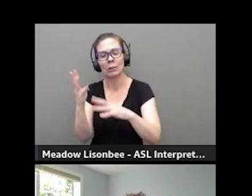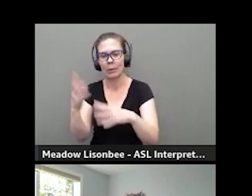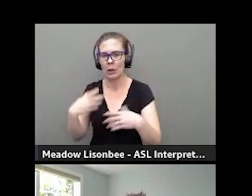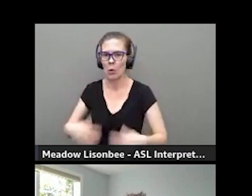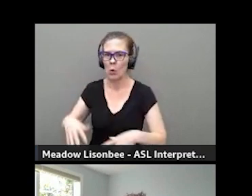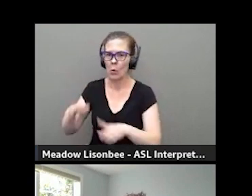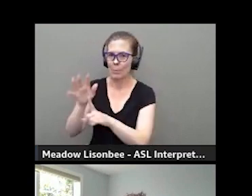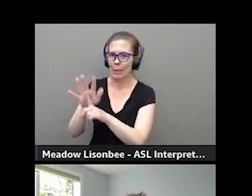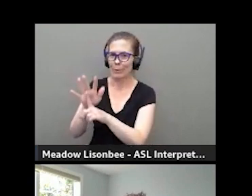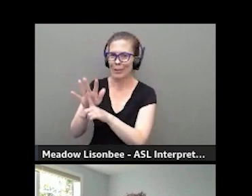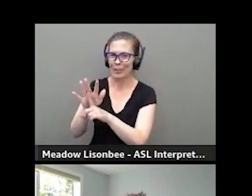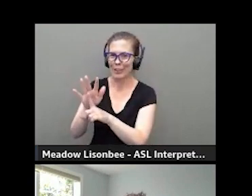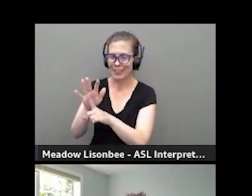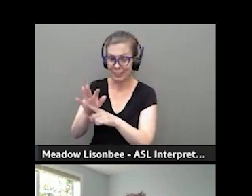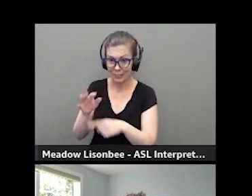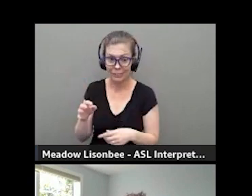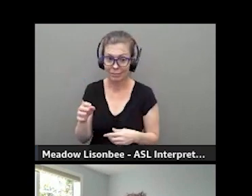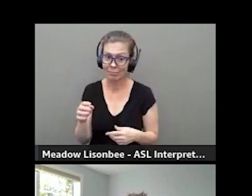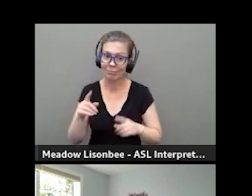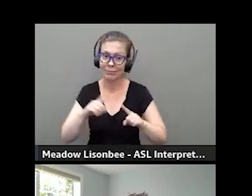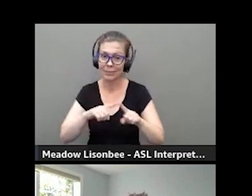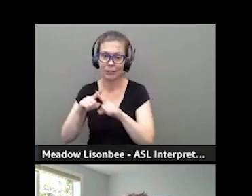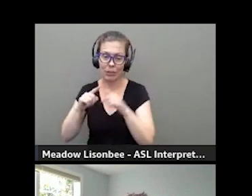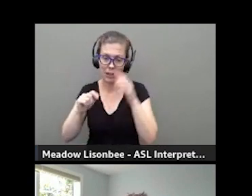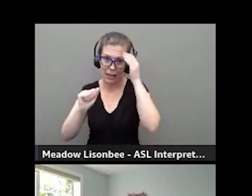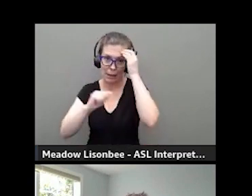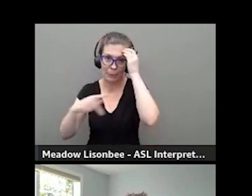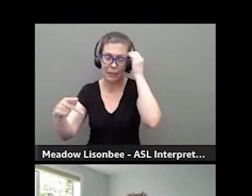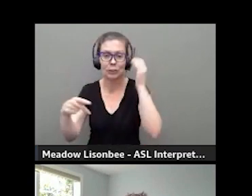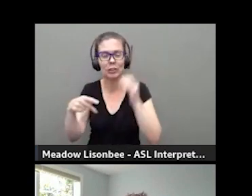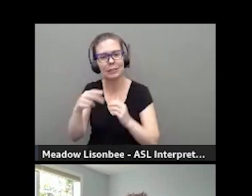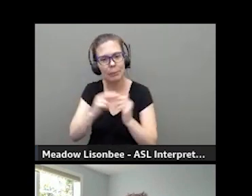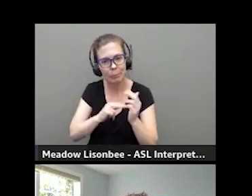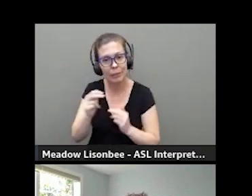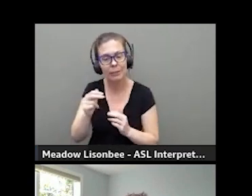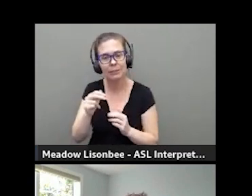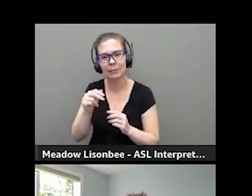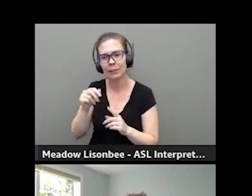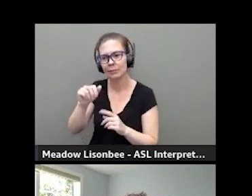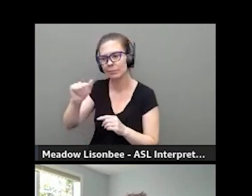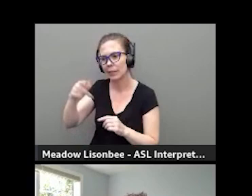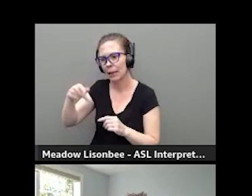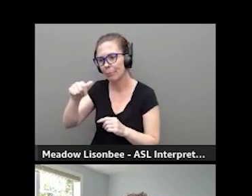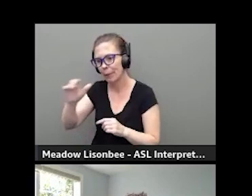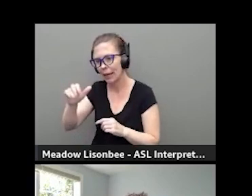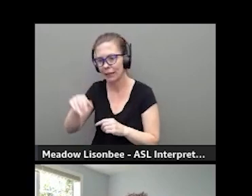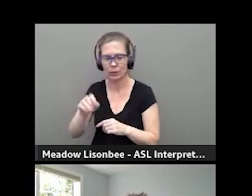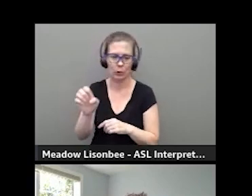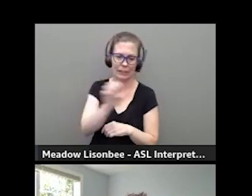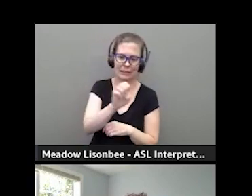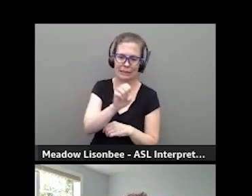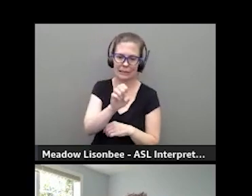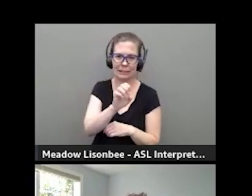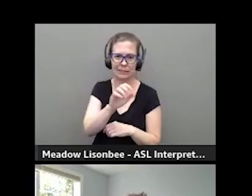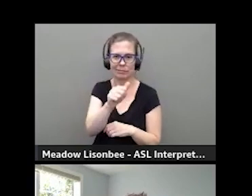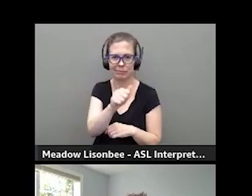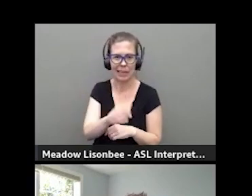popular. There's a lot of different applications that are being built in APAC and in Eastern